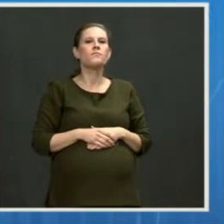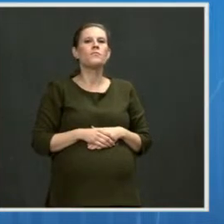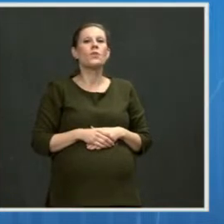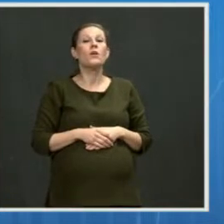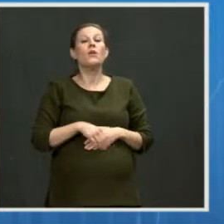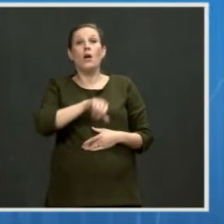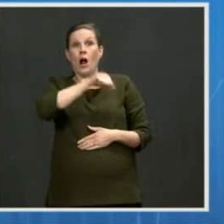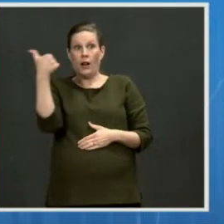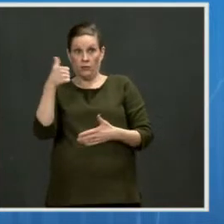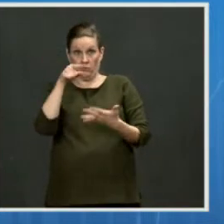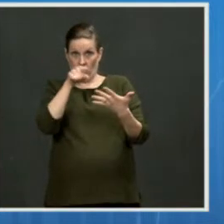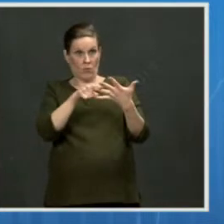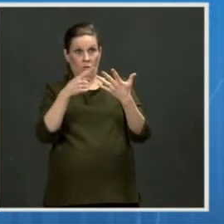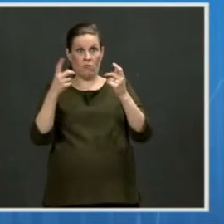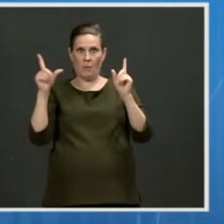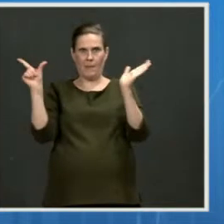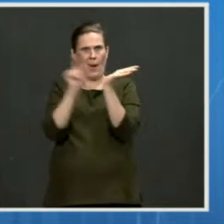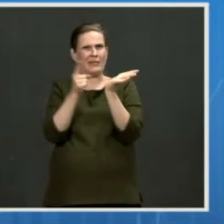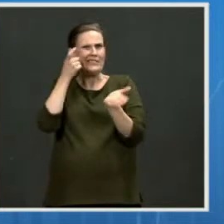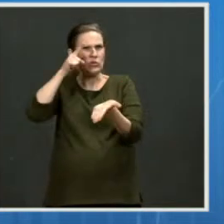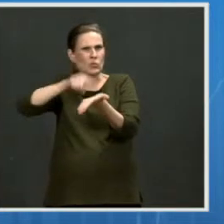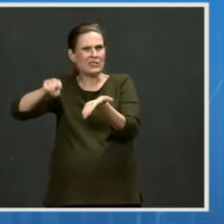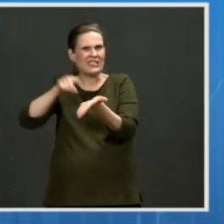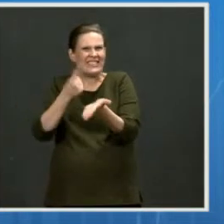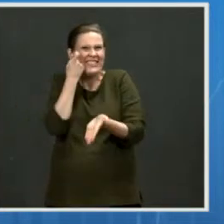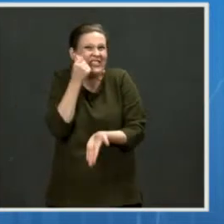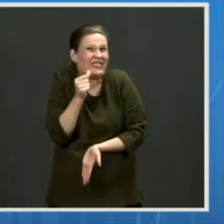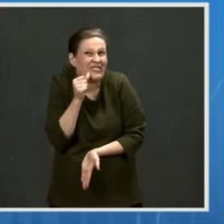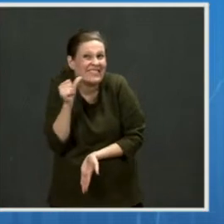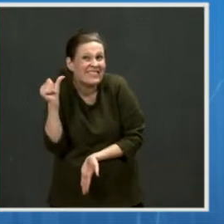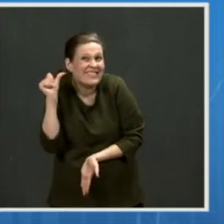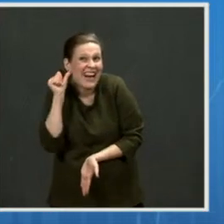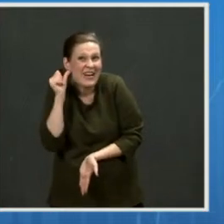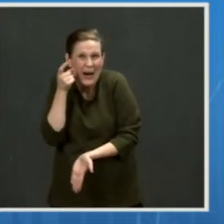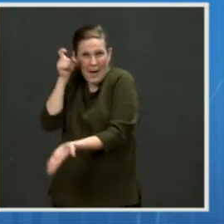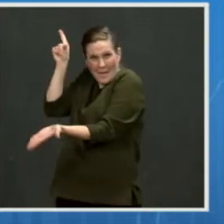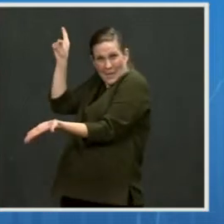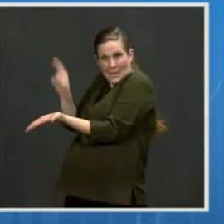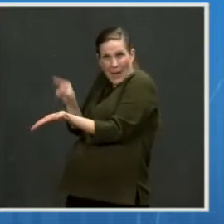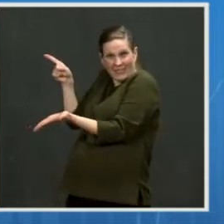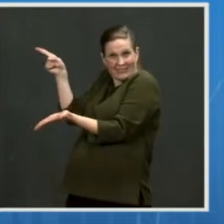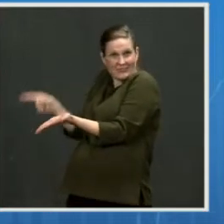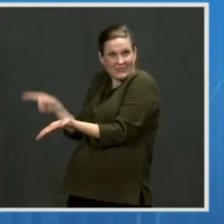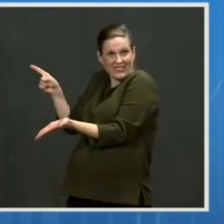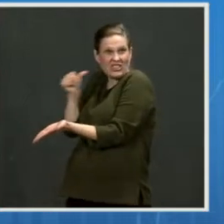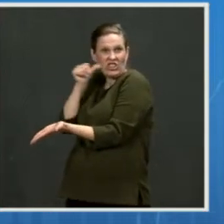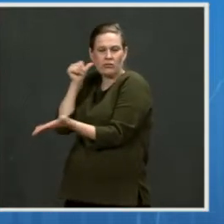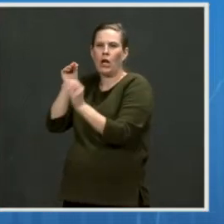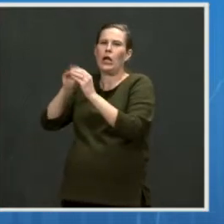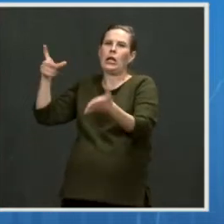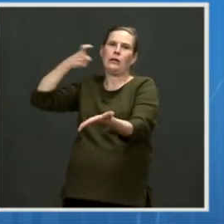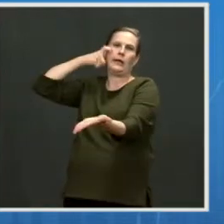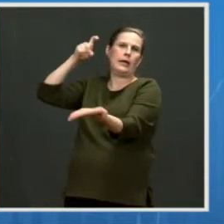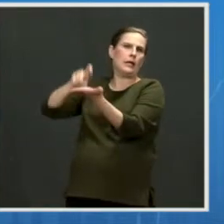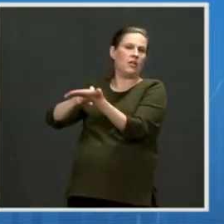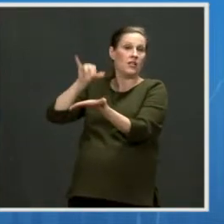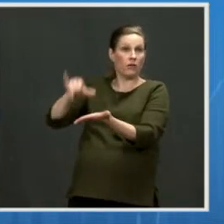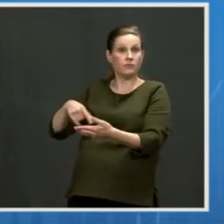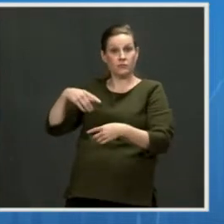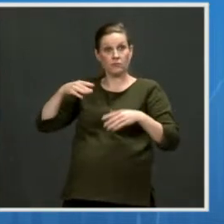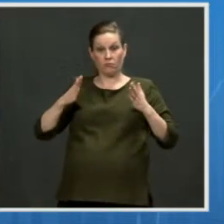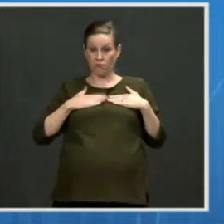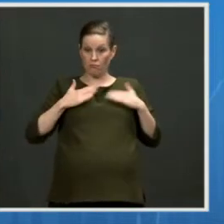that came out just yesterday, it was shown very clearly that in individuals who recover